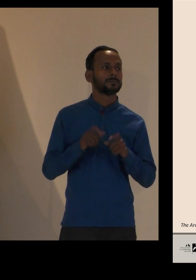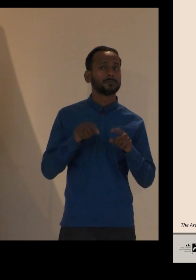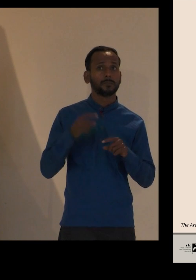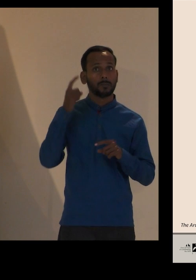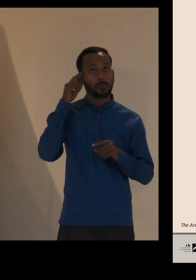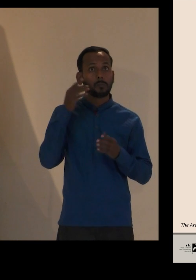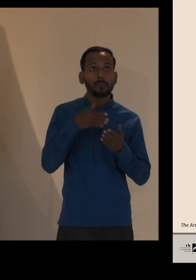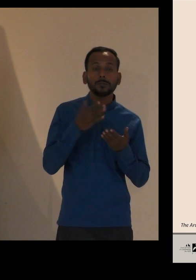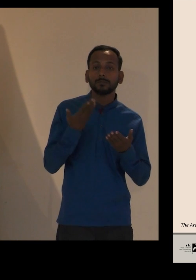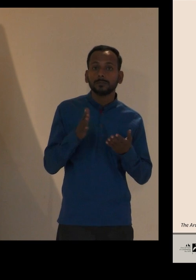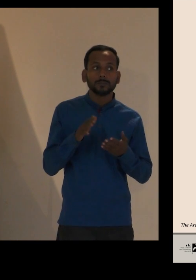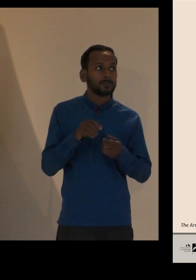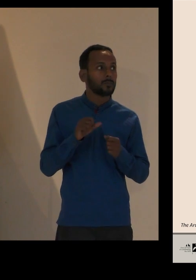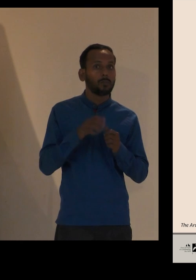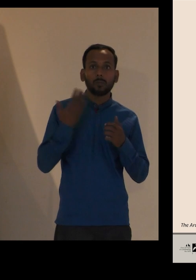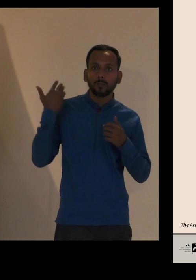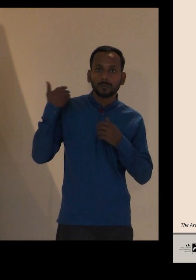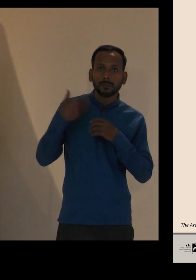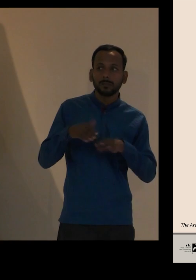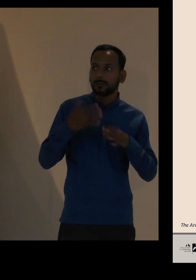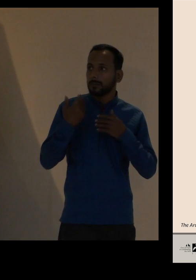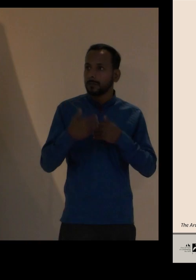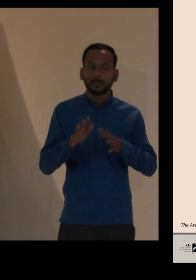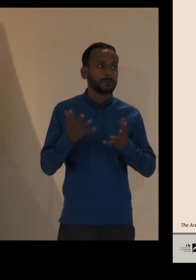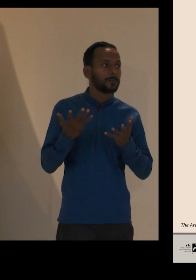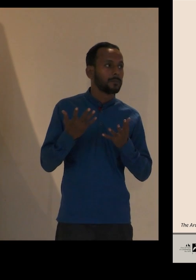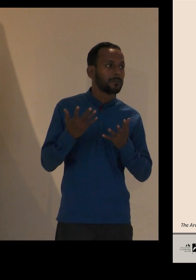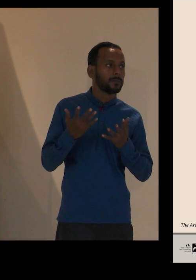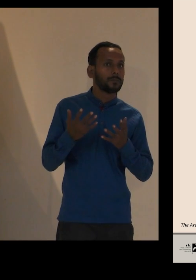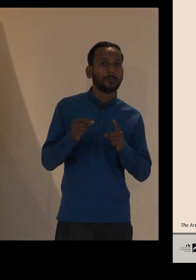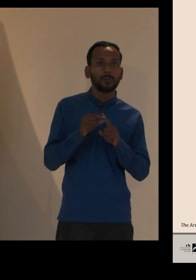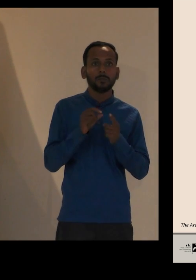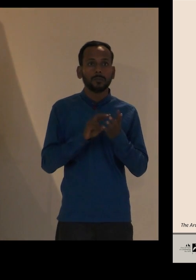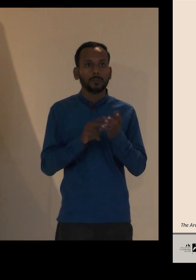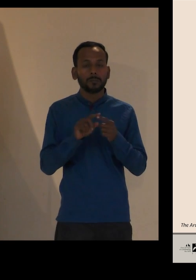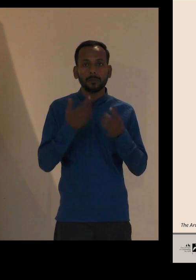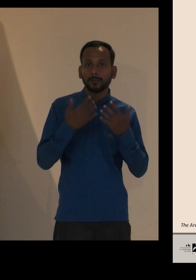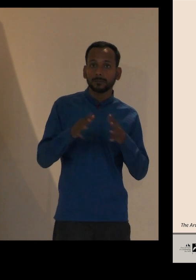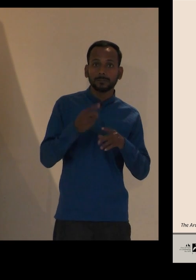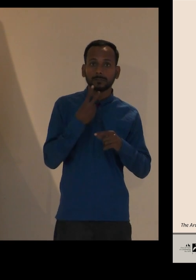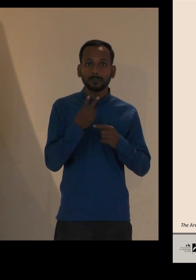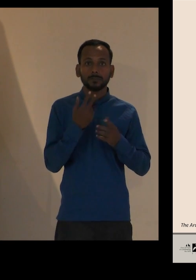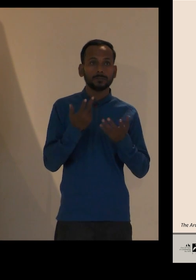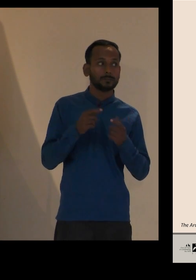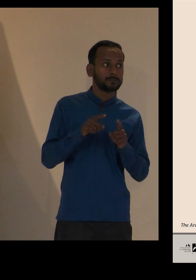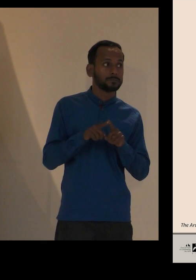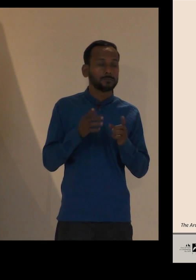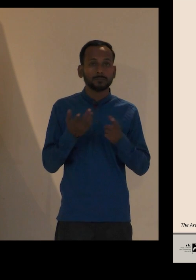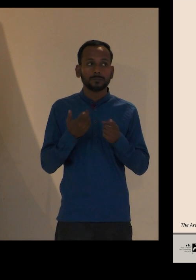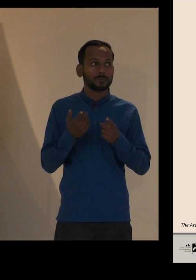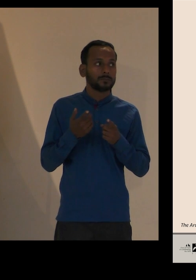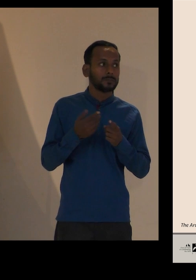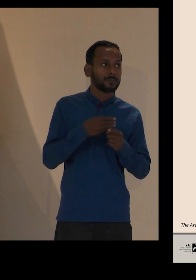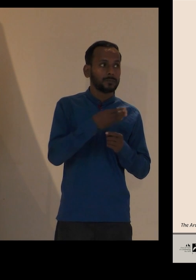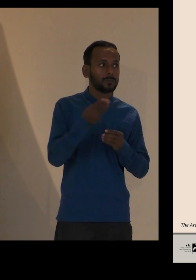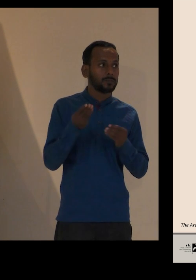I can't believe that it's already the penultimate panel. I feel like it's been a